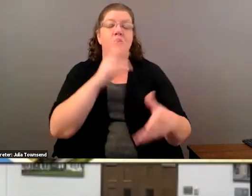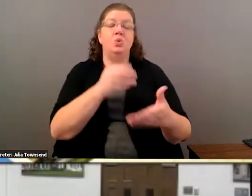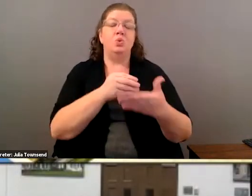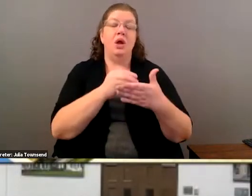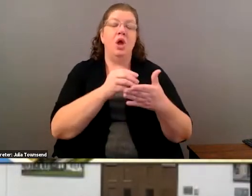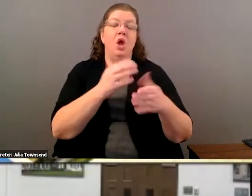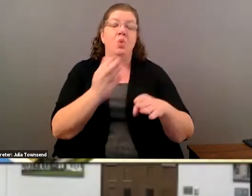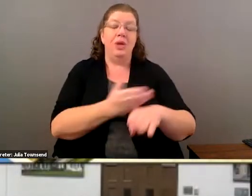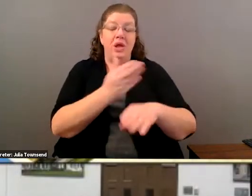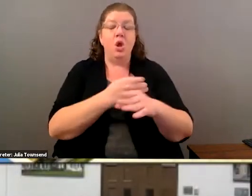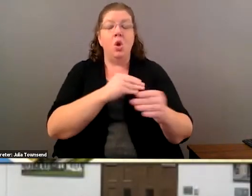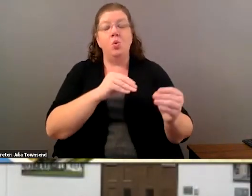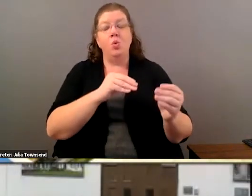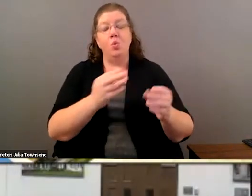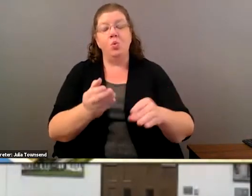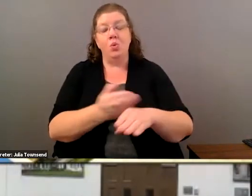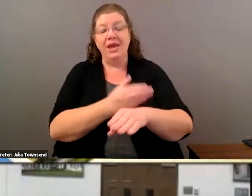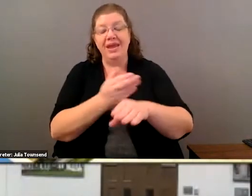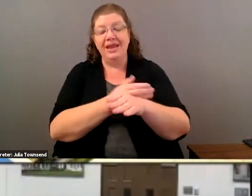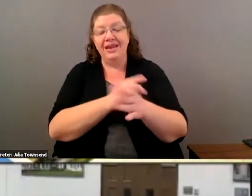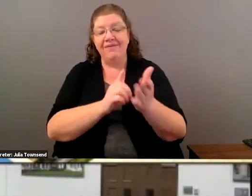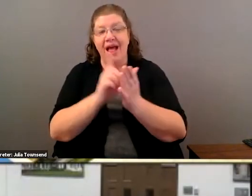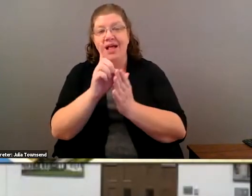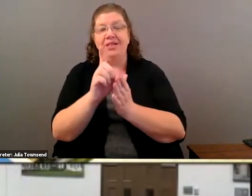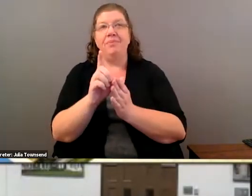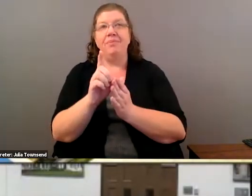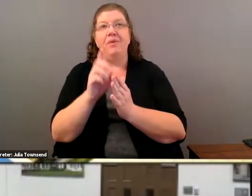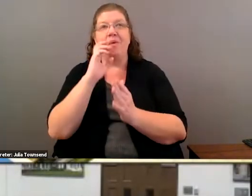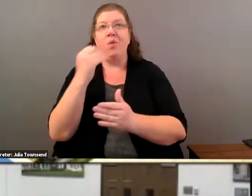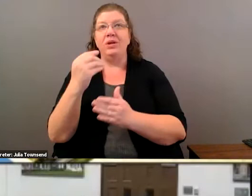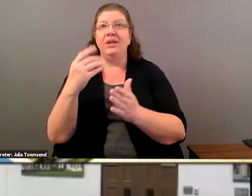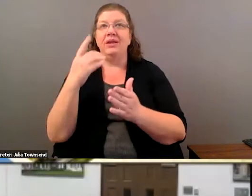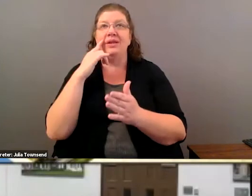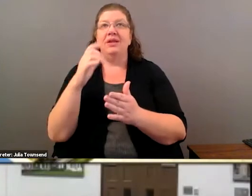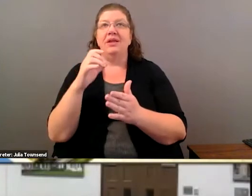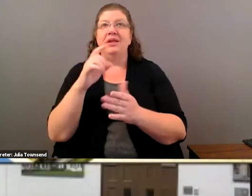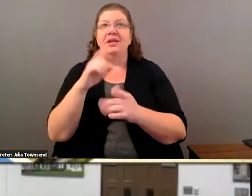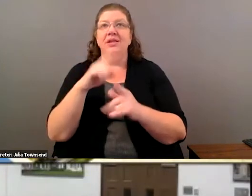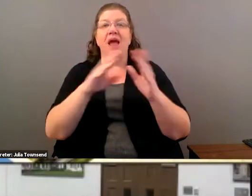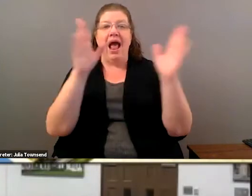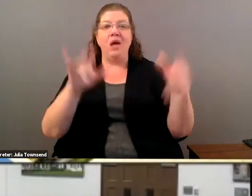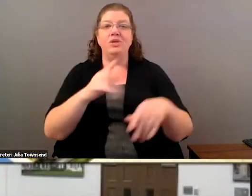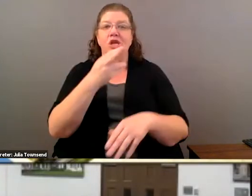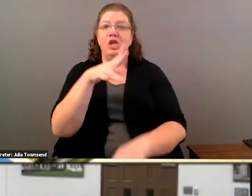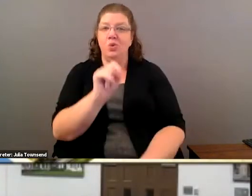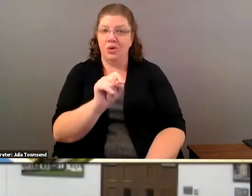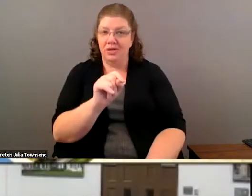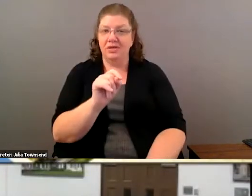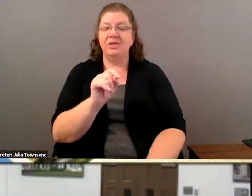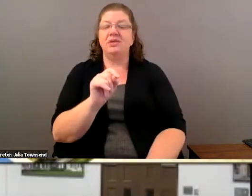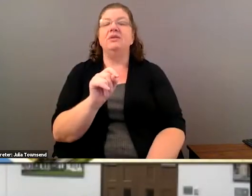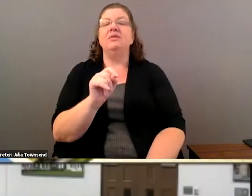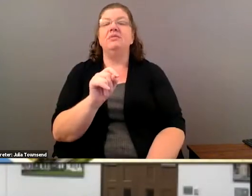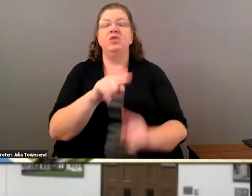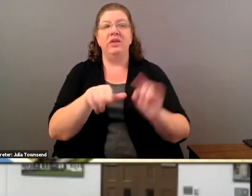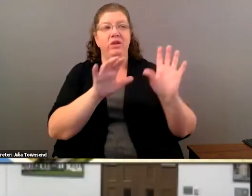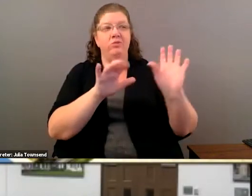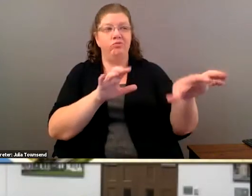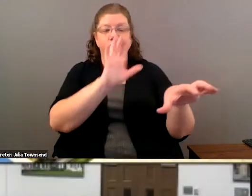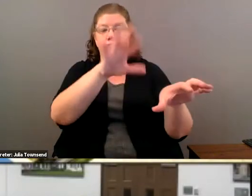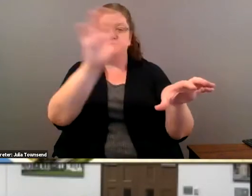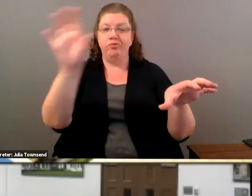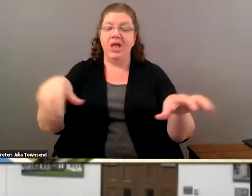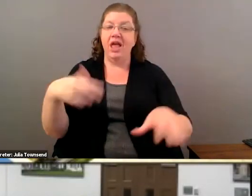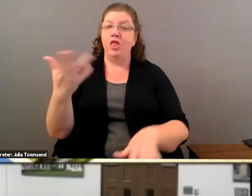rental housing units in nearly 30 developments. The Housing Authority has 13 affordable